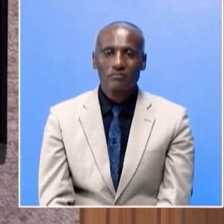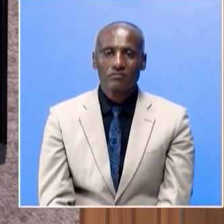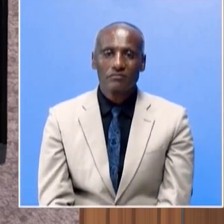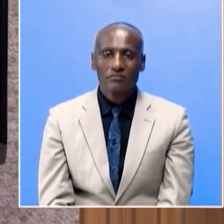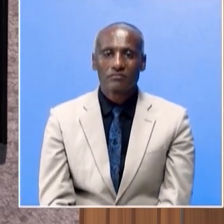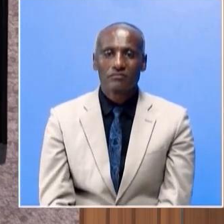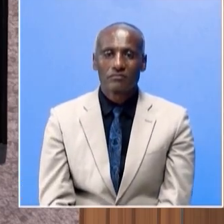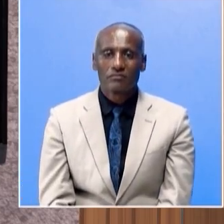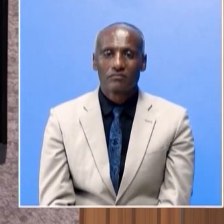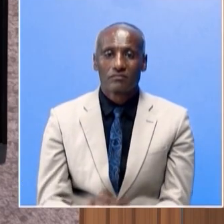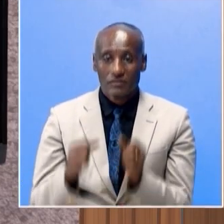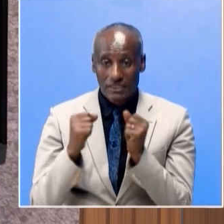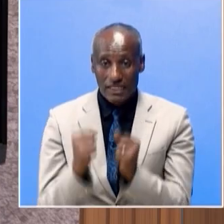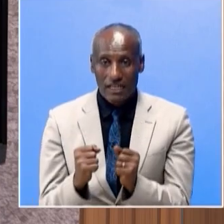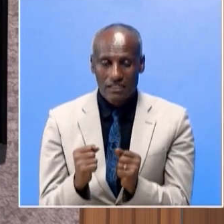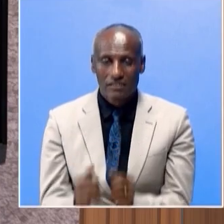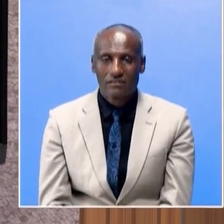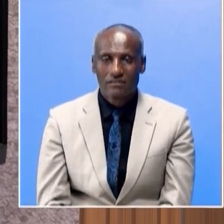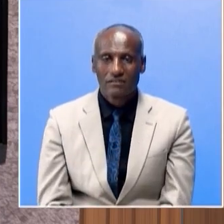Here, this is one sample.